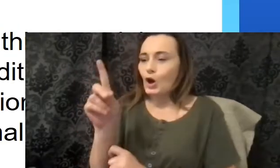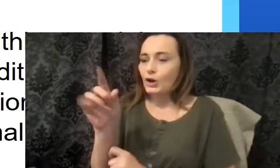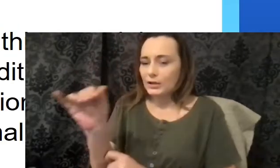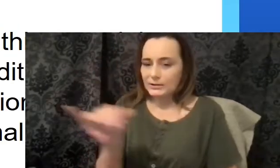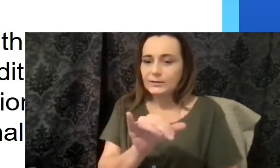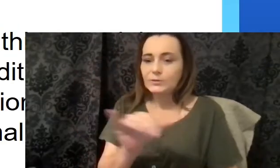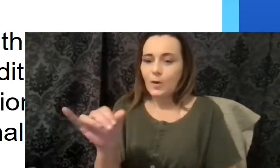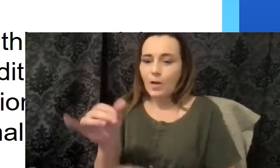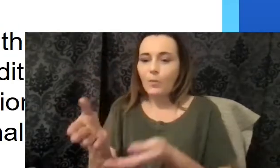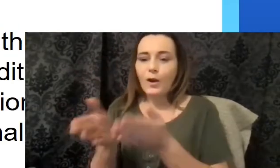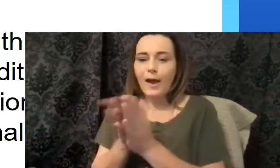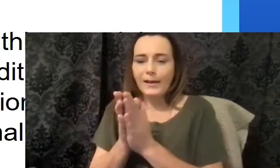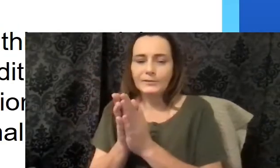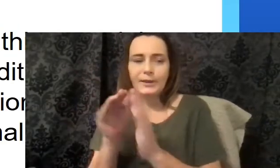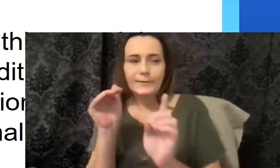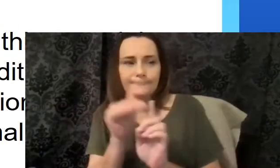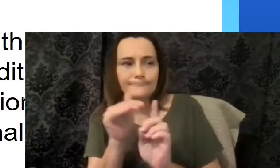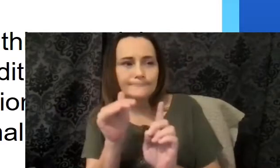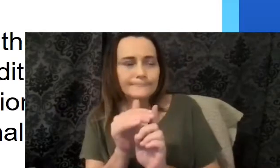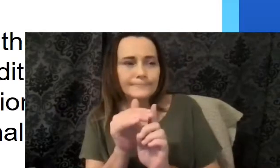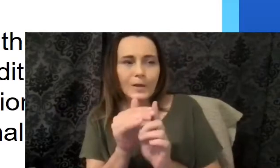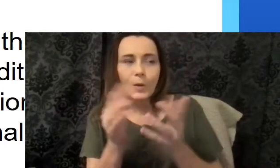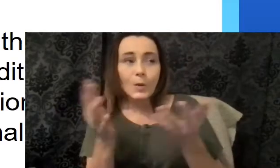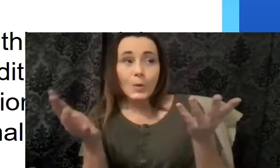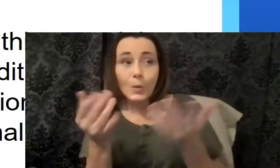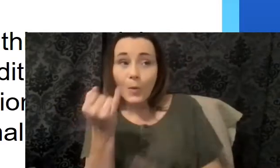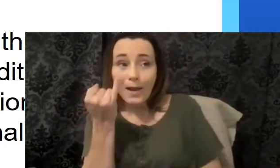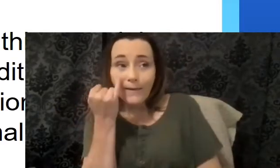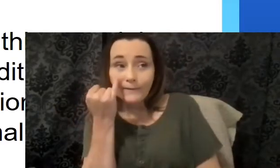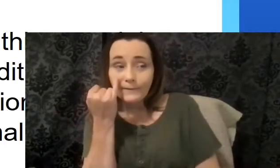asking like, what if